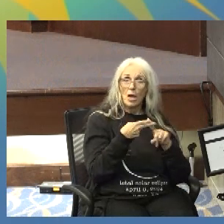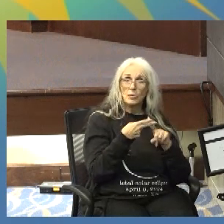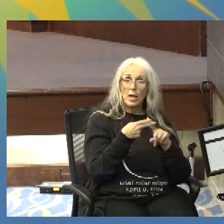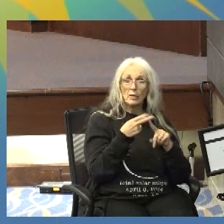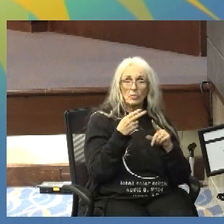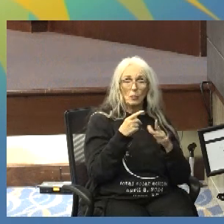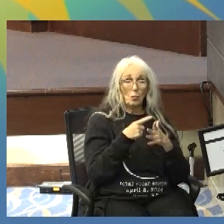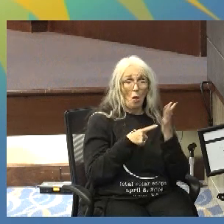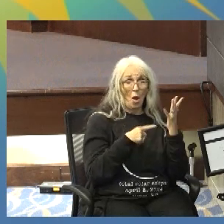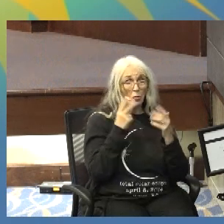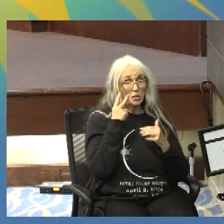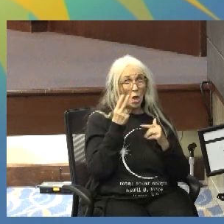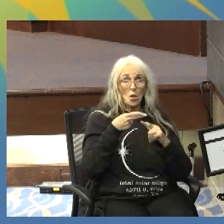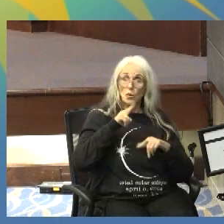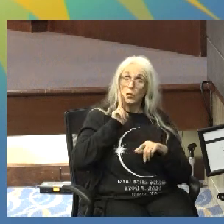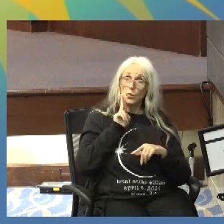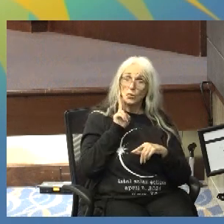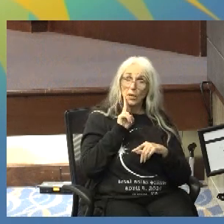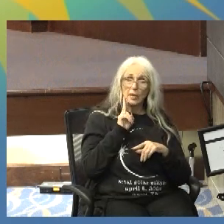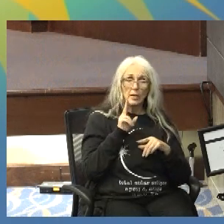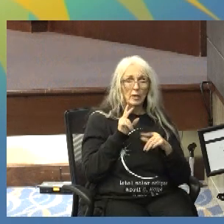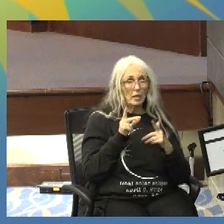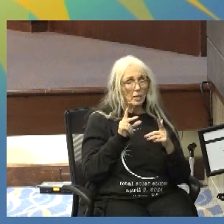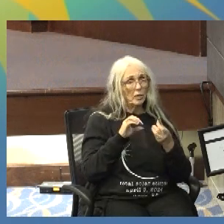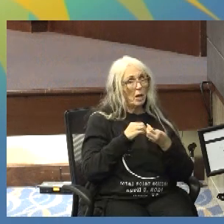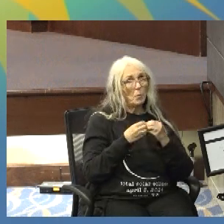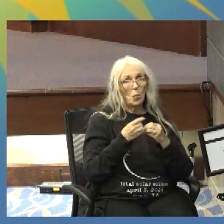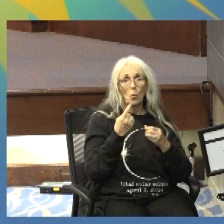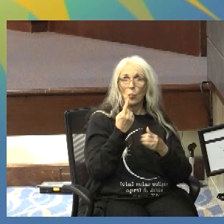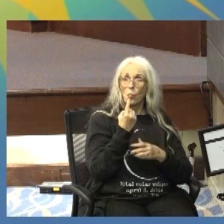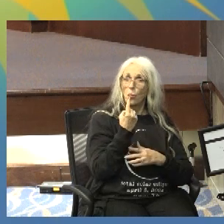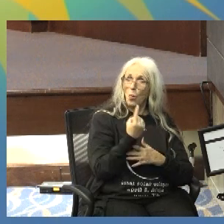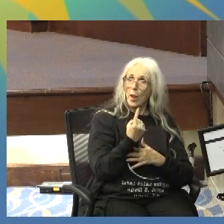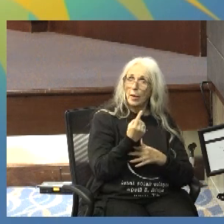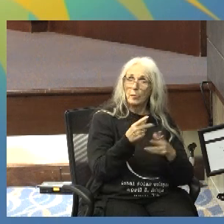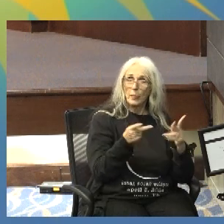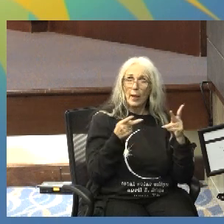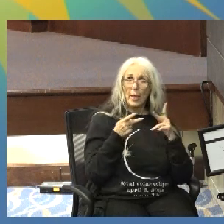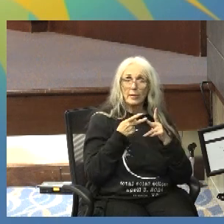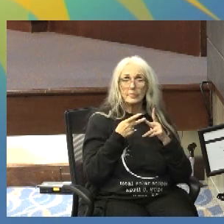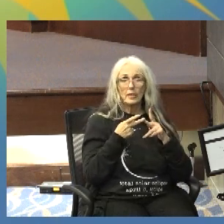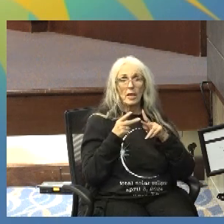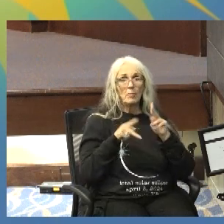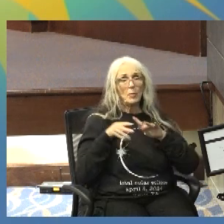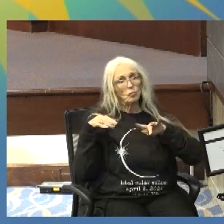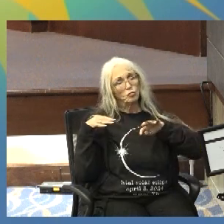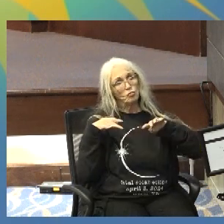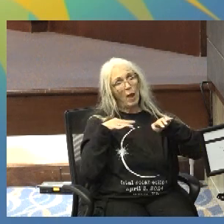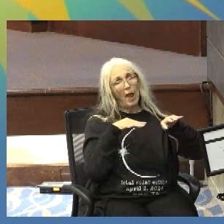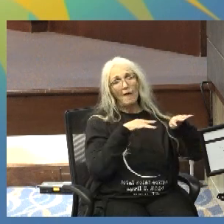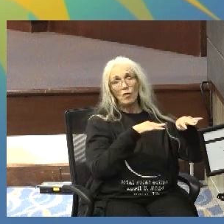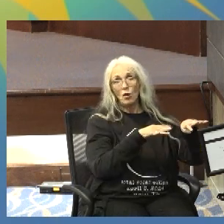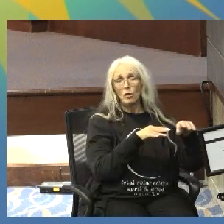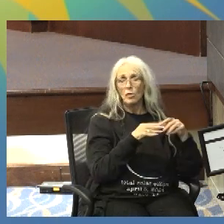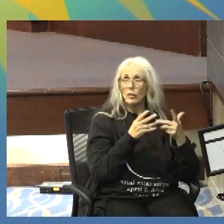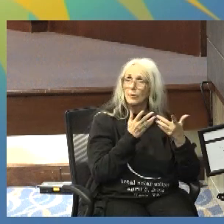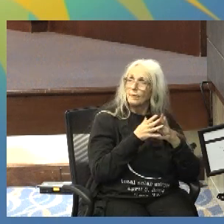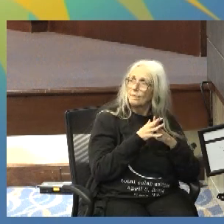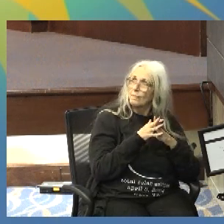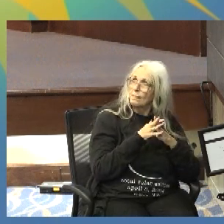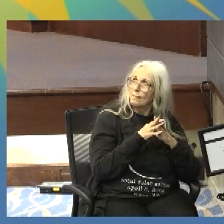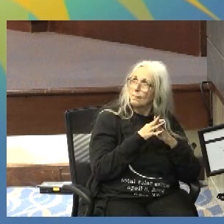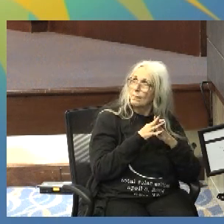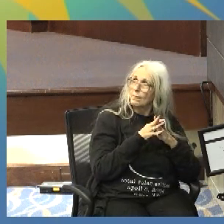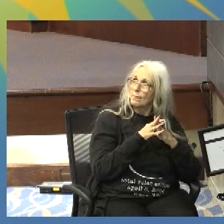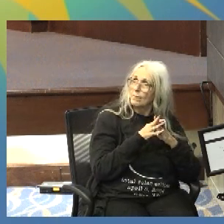we've seen, Houston has long been the number one place from destination of people traveling. Obviously, they're not in the line